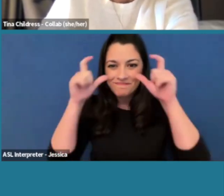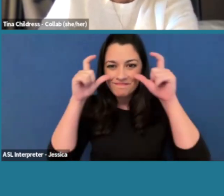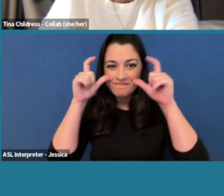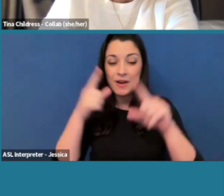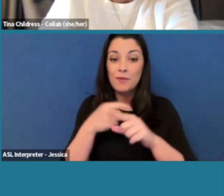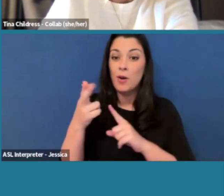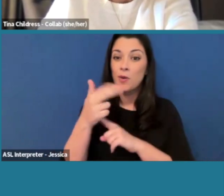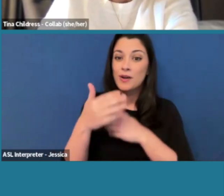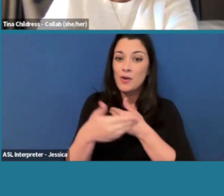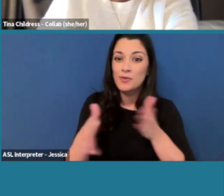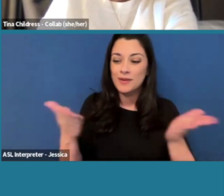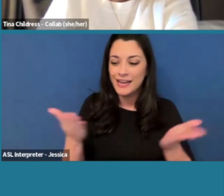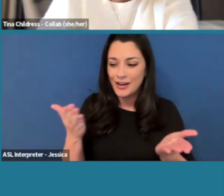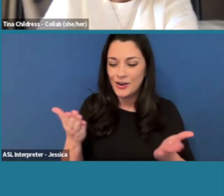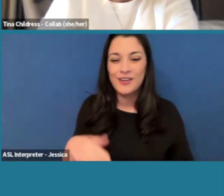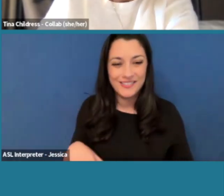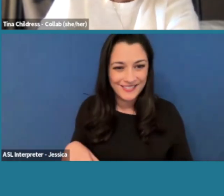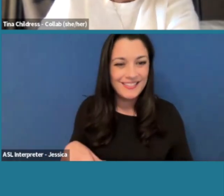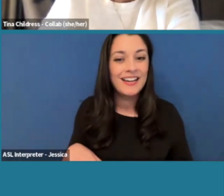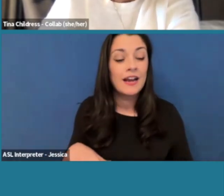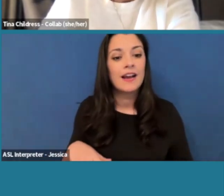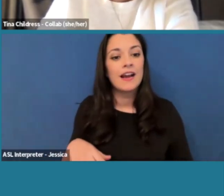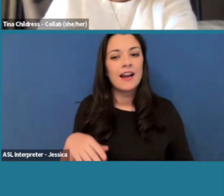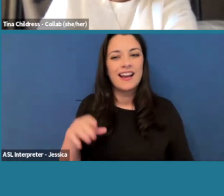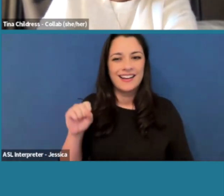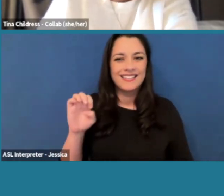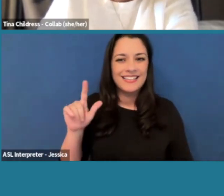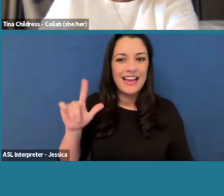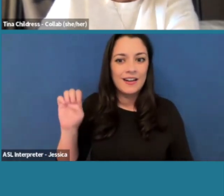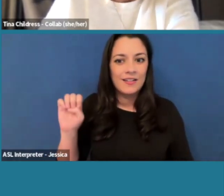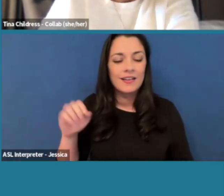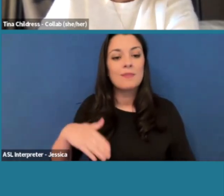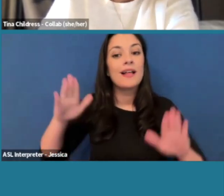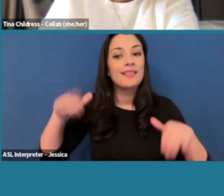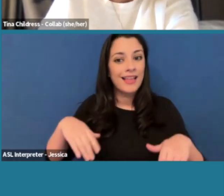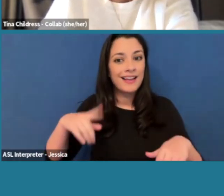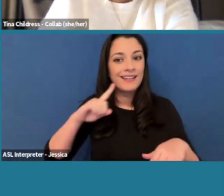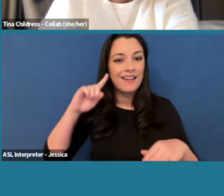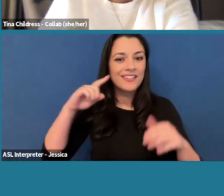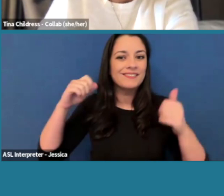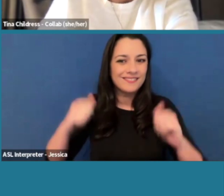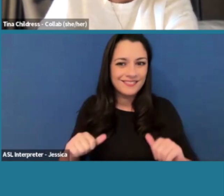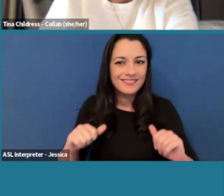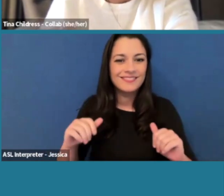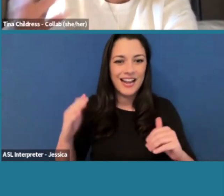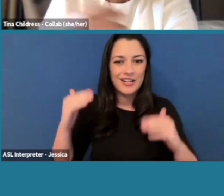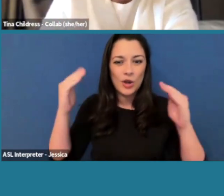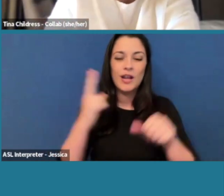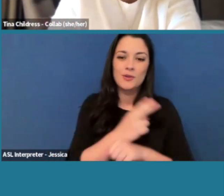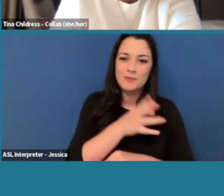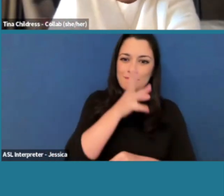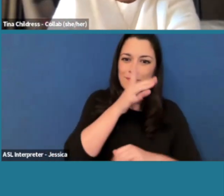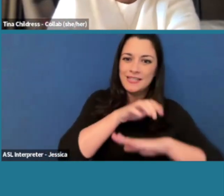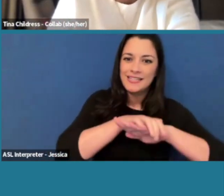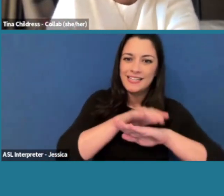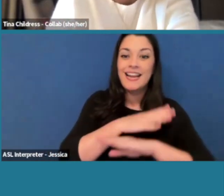room in Seattle, Washington. I am a late deafened adult who uses spoken English and ASL to communicate, and I'm